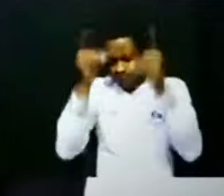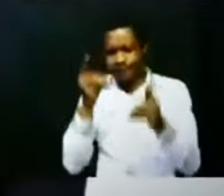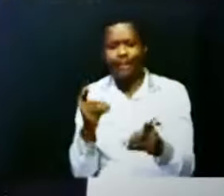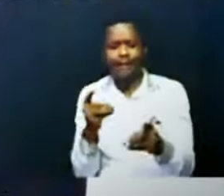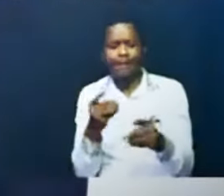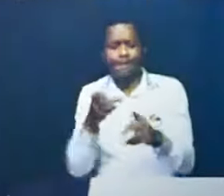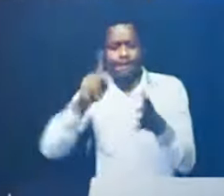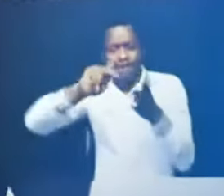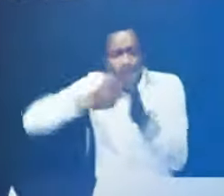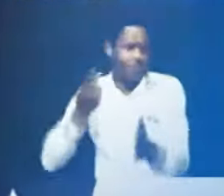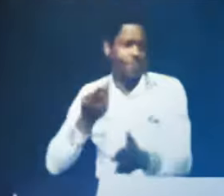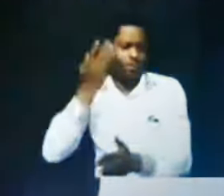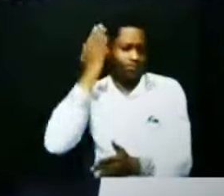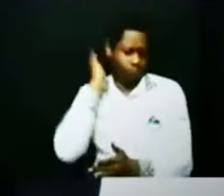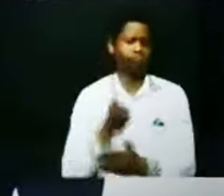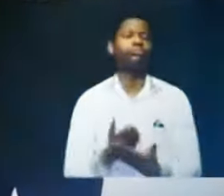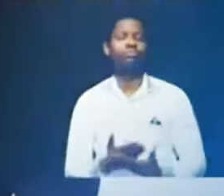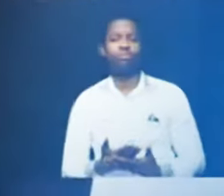See,